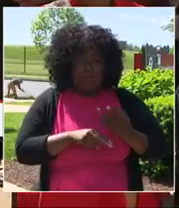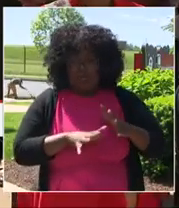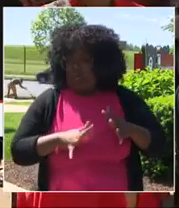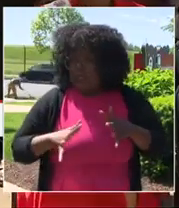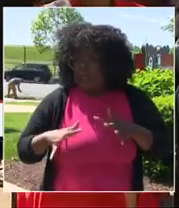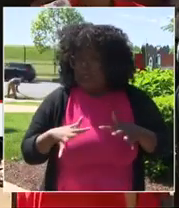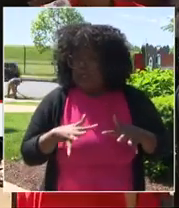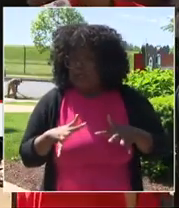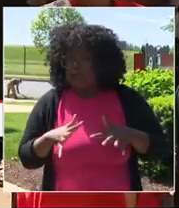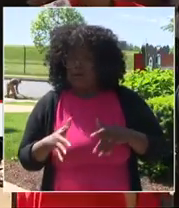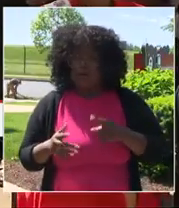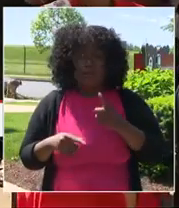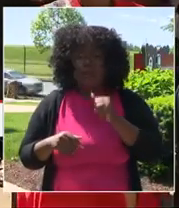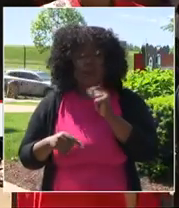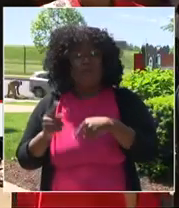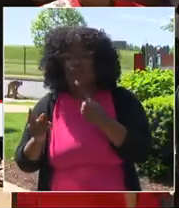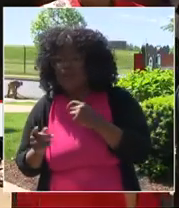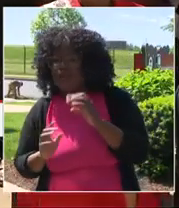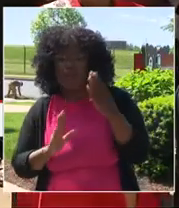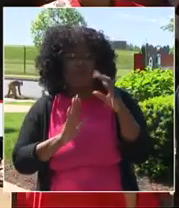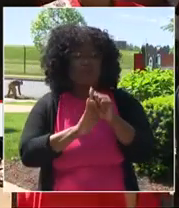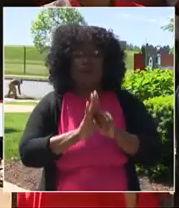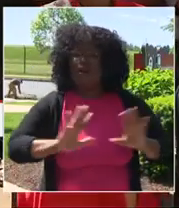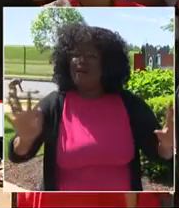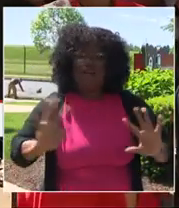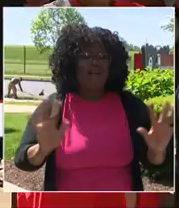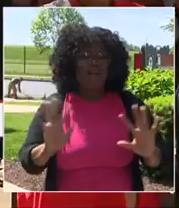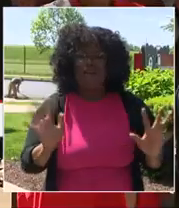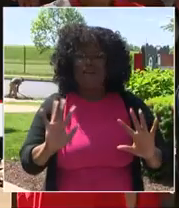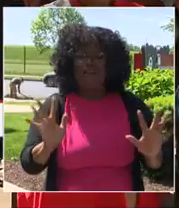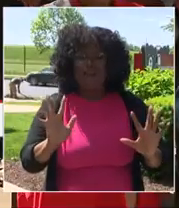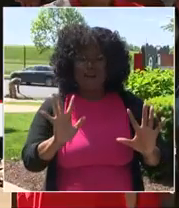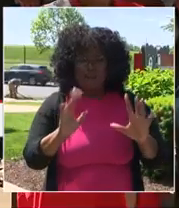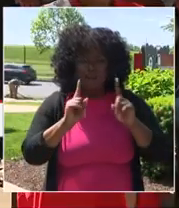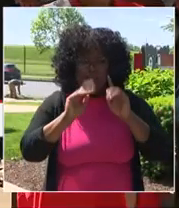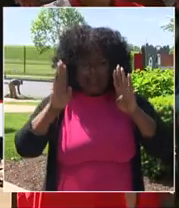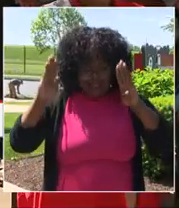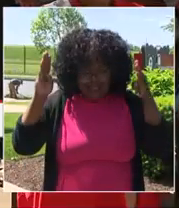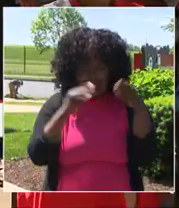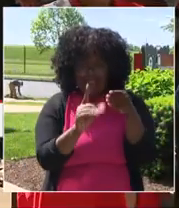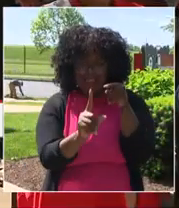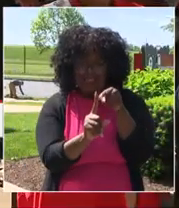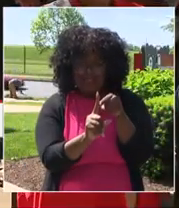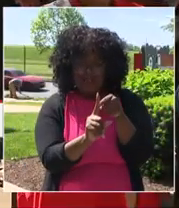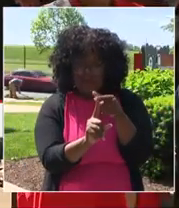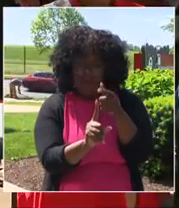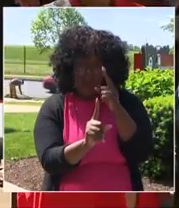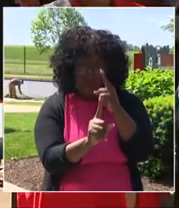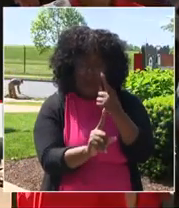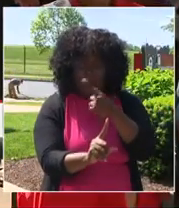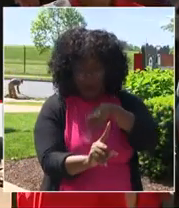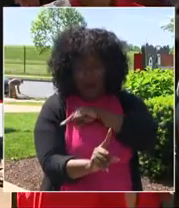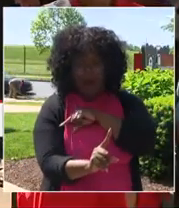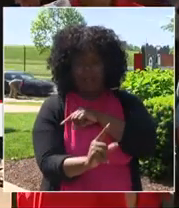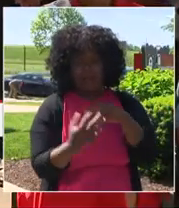a issue of, do we want to have quality health care in the nation's capital or not?